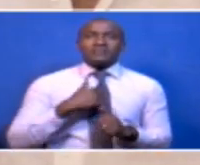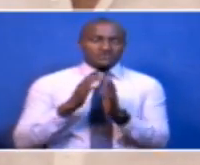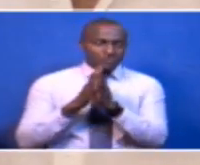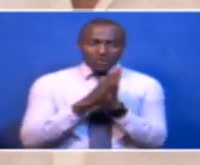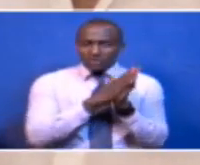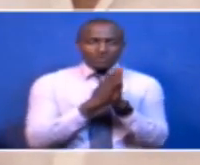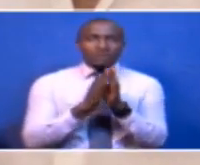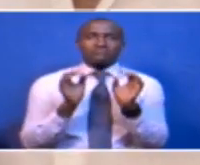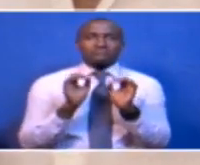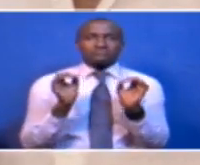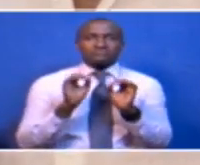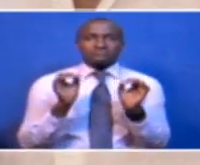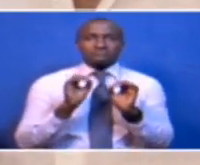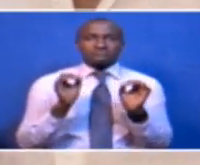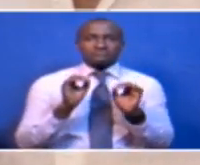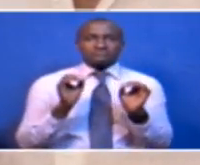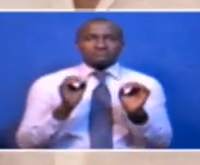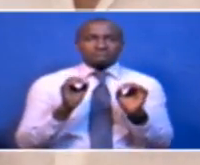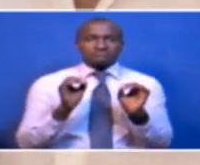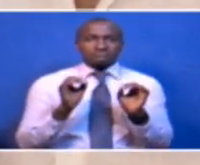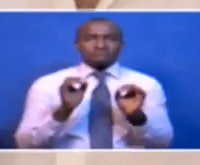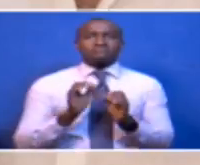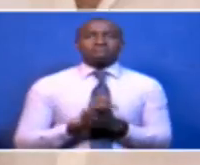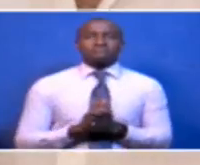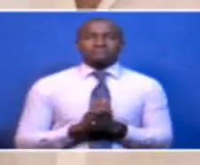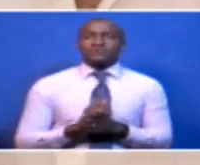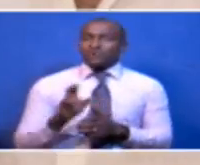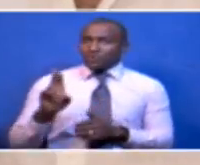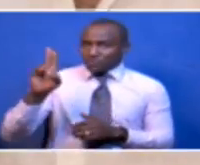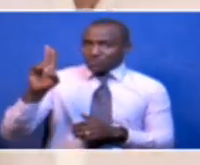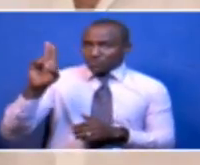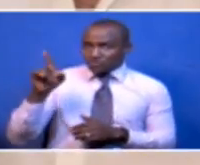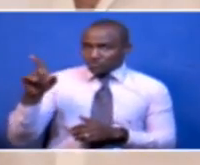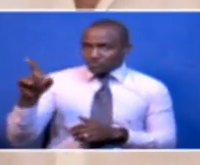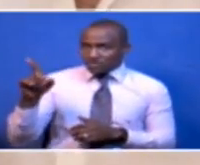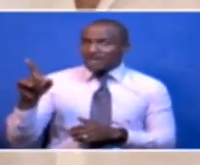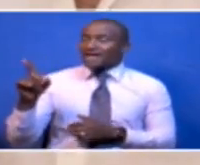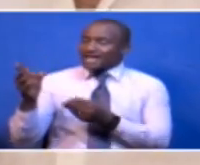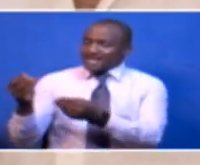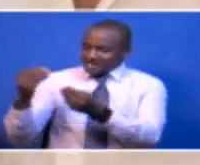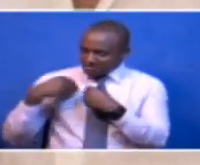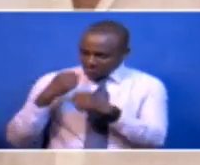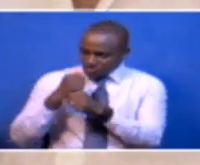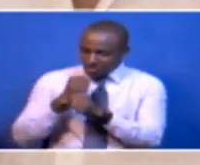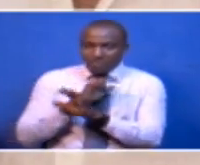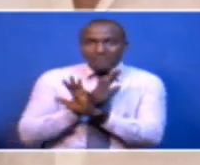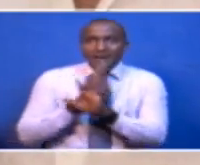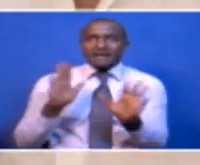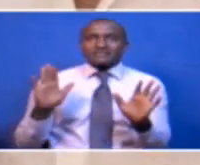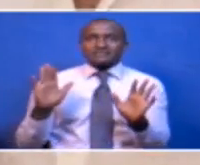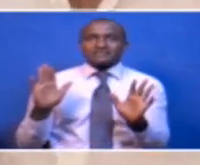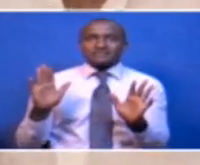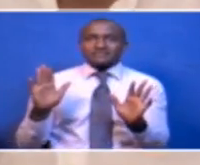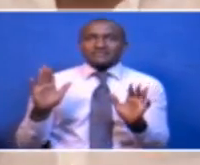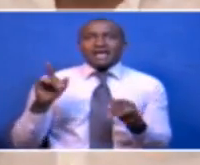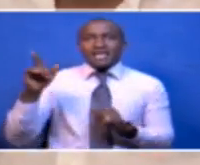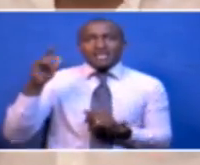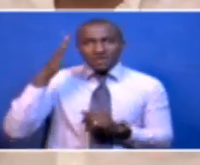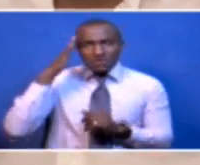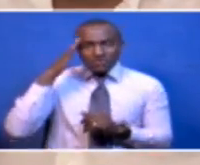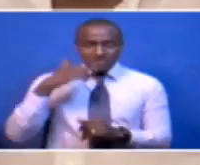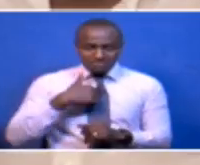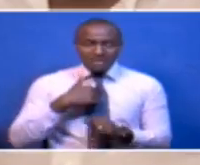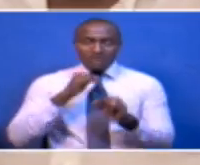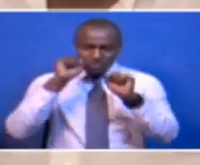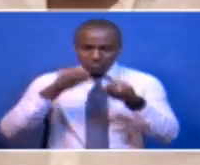now, but I can tell them to go to hell. Uhuru Kenyatta is the only one who has appointed me here. And he knows I have the